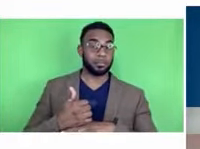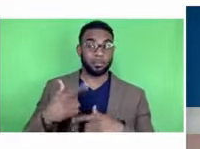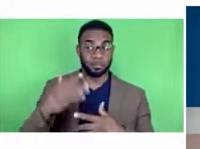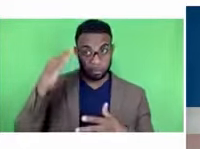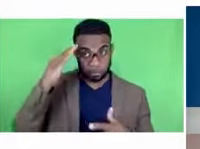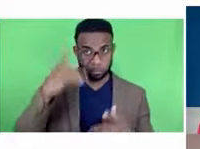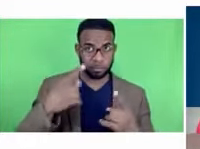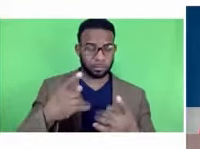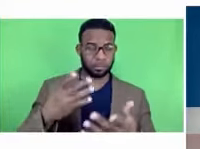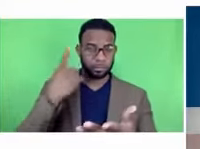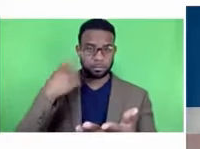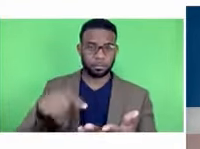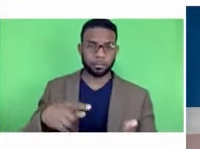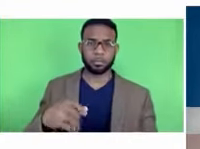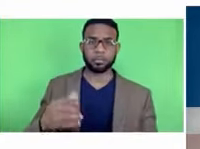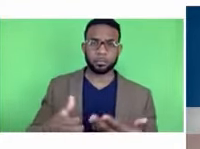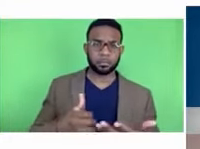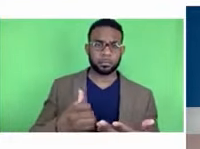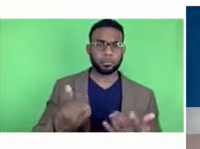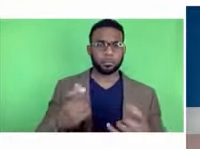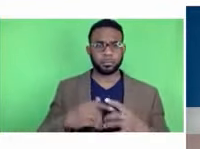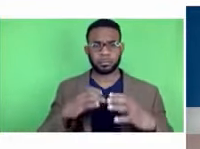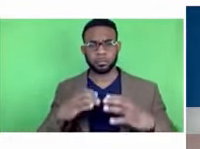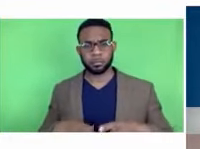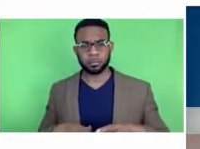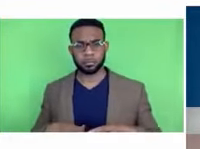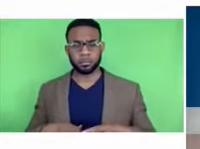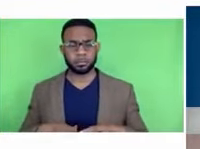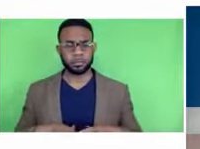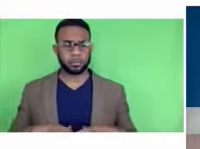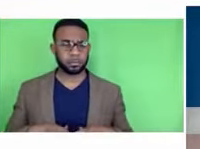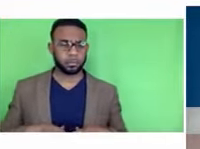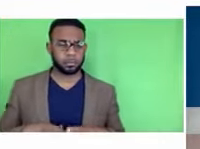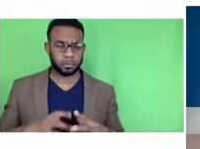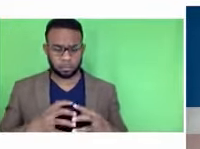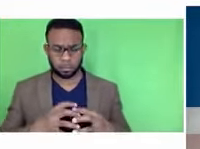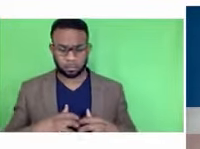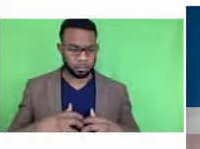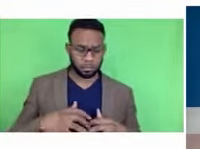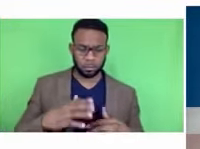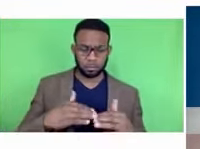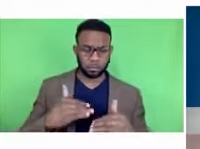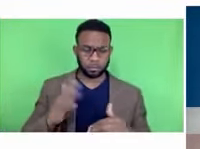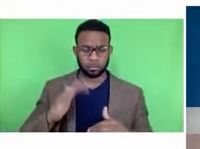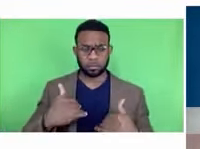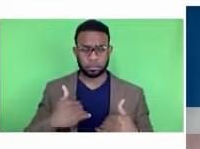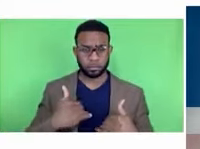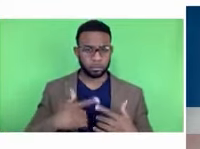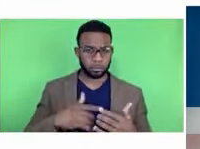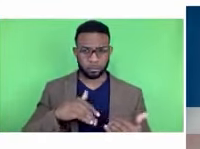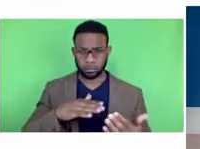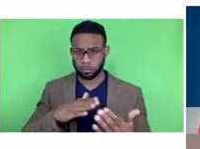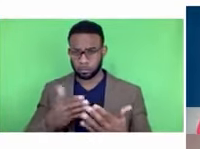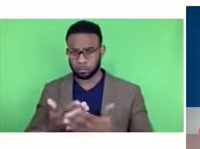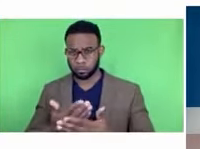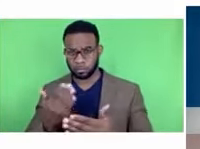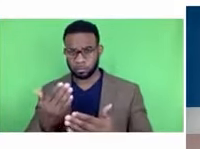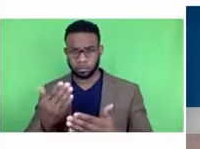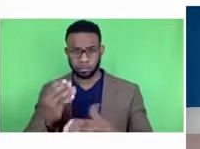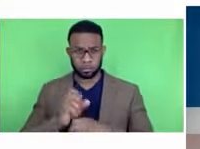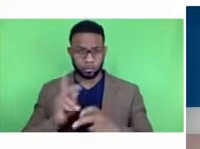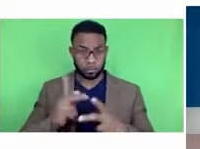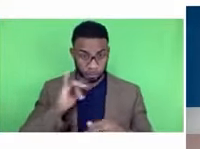worked for them. And so when it comes to clients breaking whatever they used to have to kind of approach new workplaces, if that's